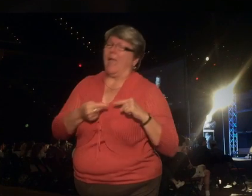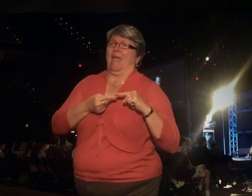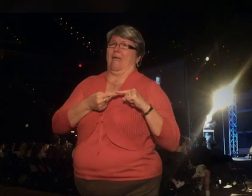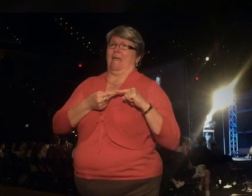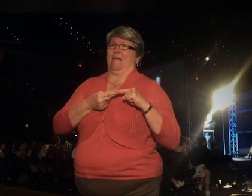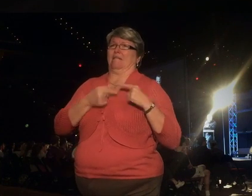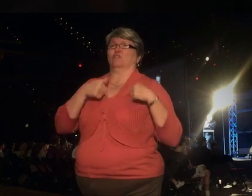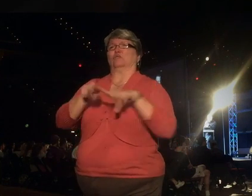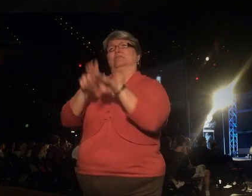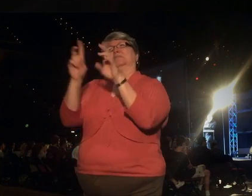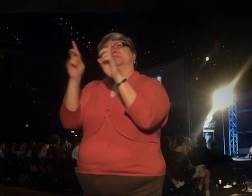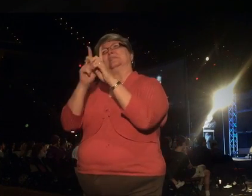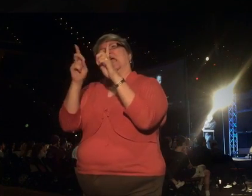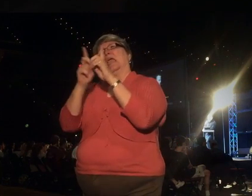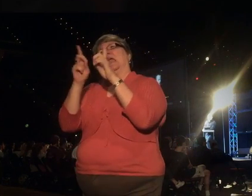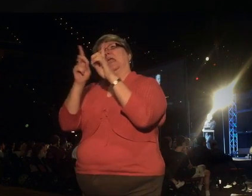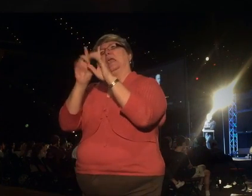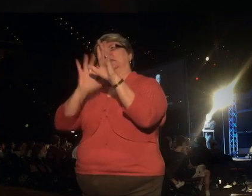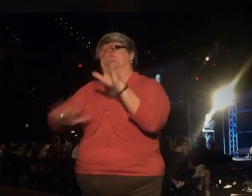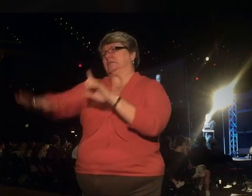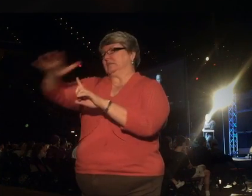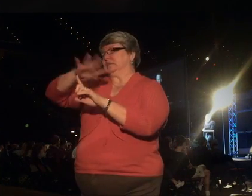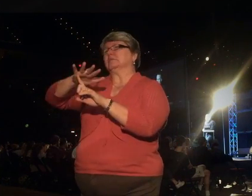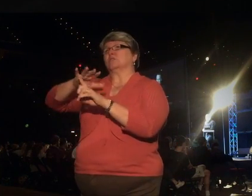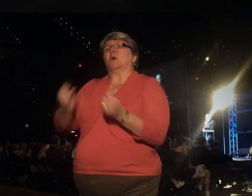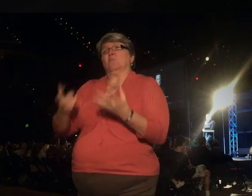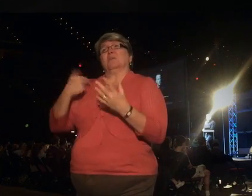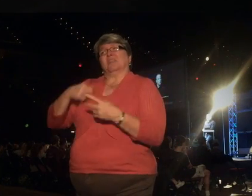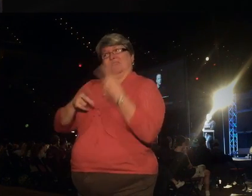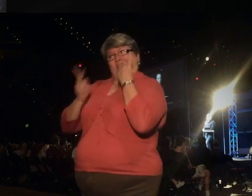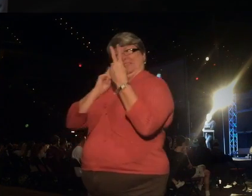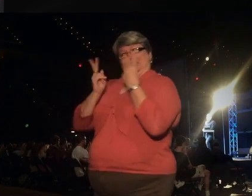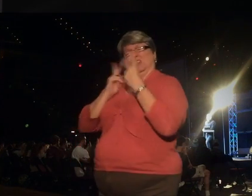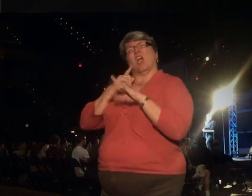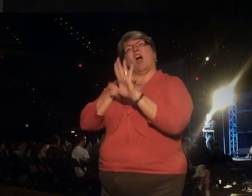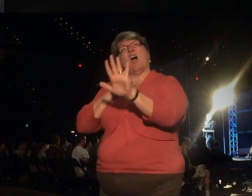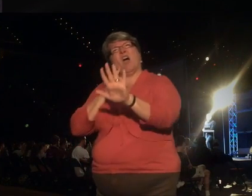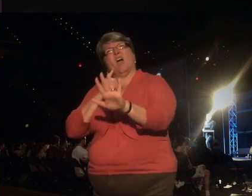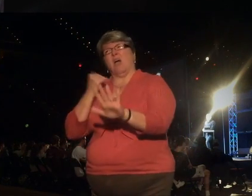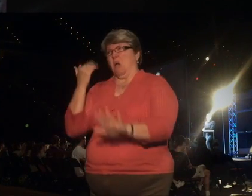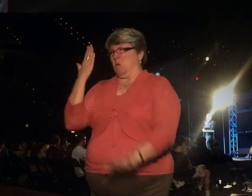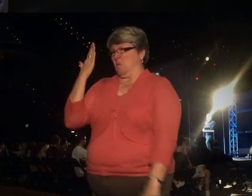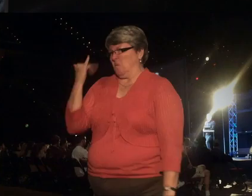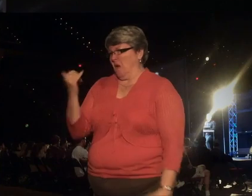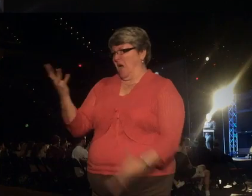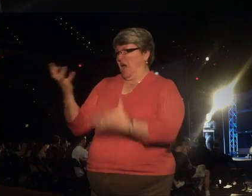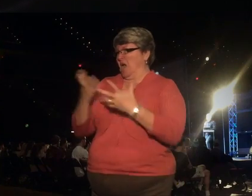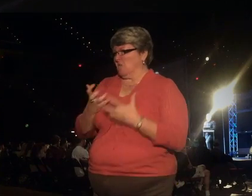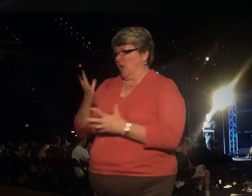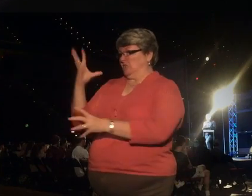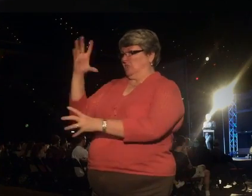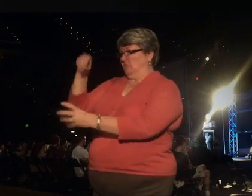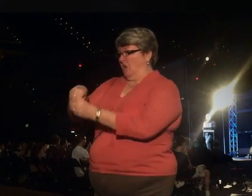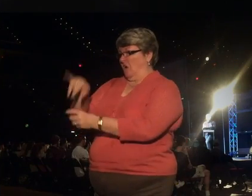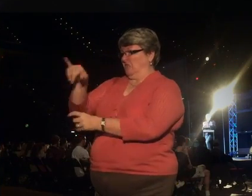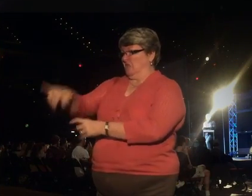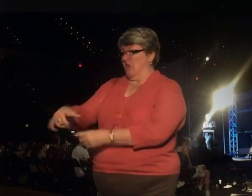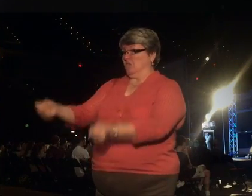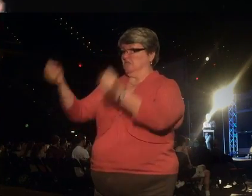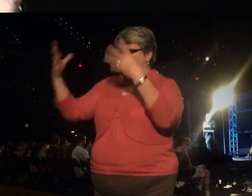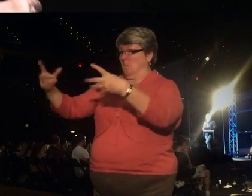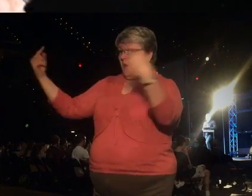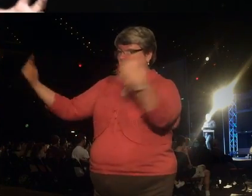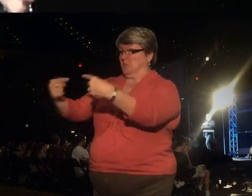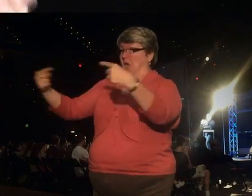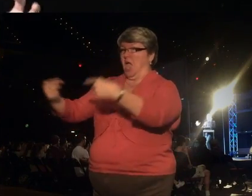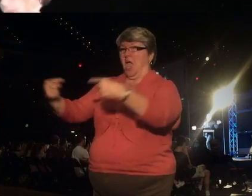pain in this dating scene. And so many of us see that and you go, you know what? Why would I even want to enter that? There's